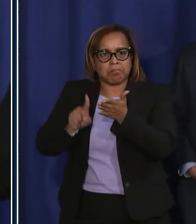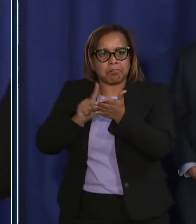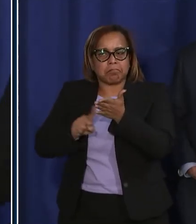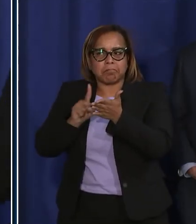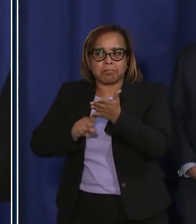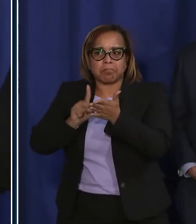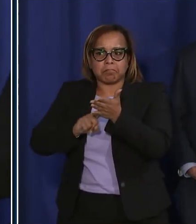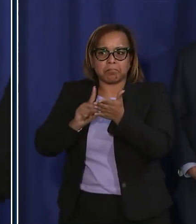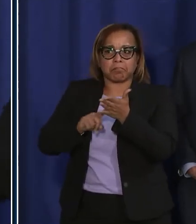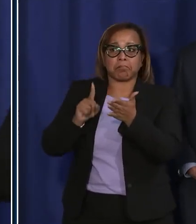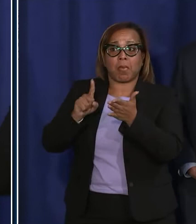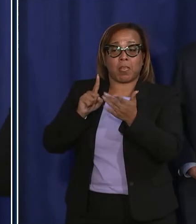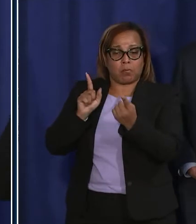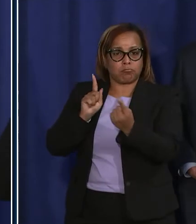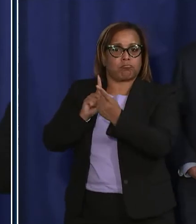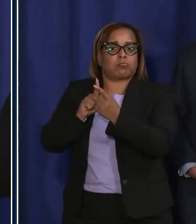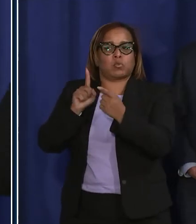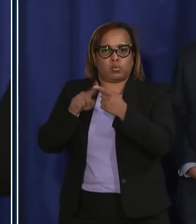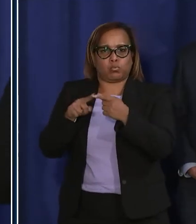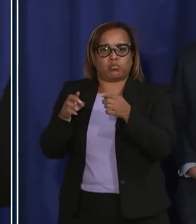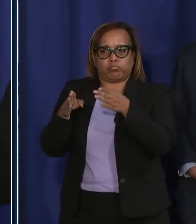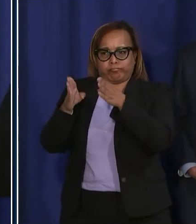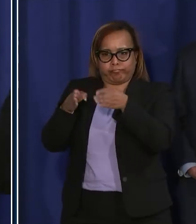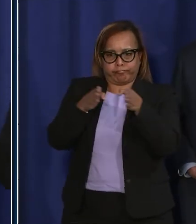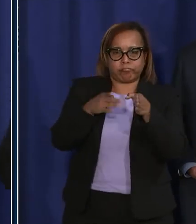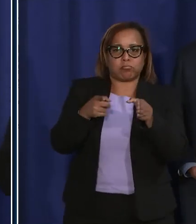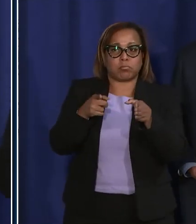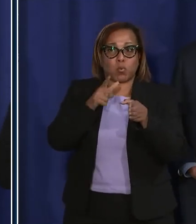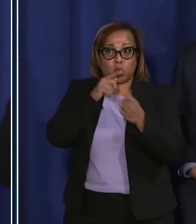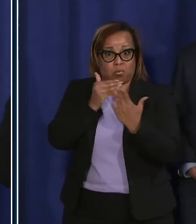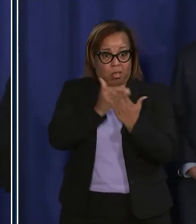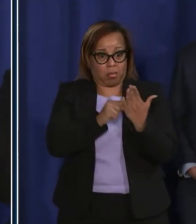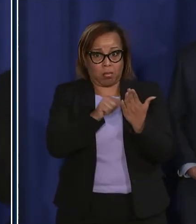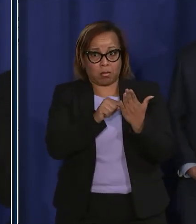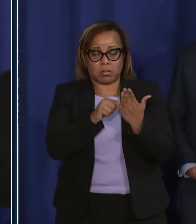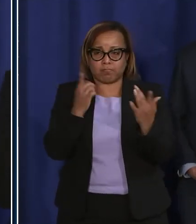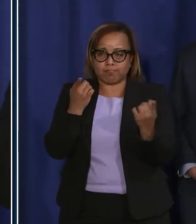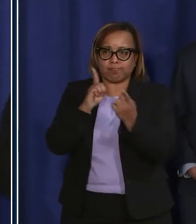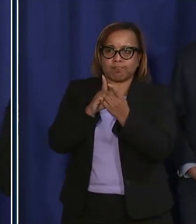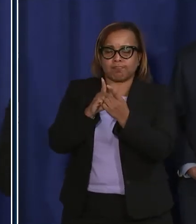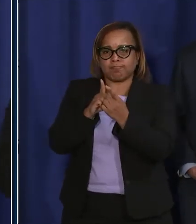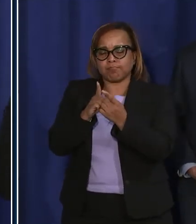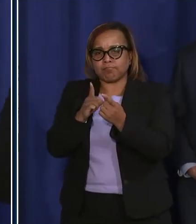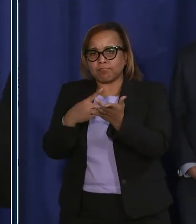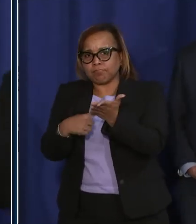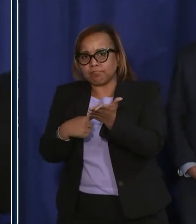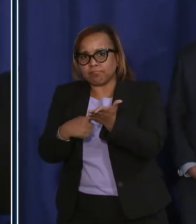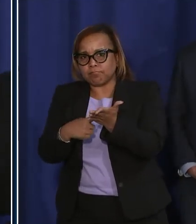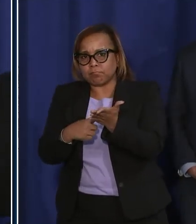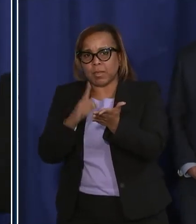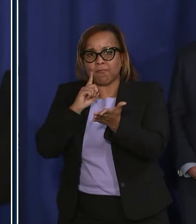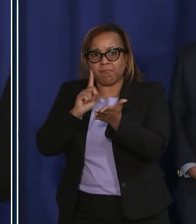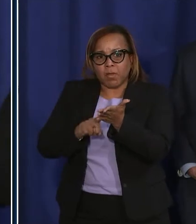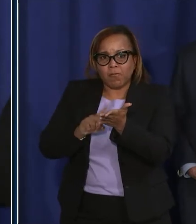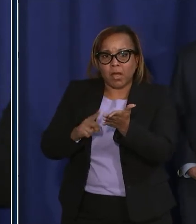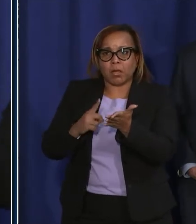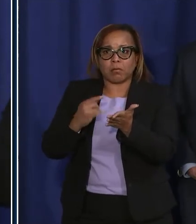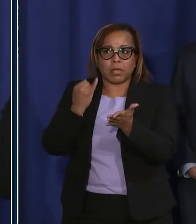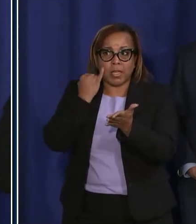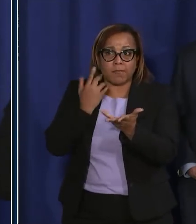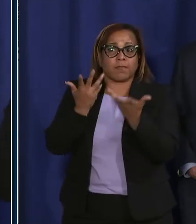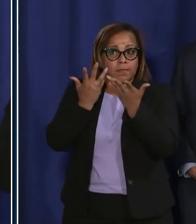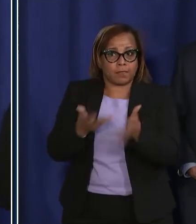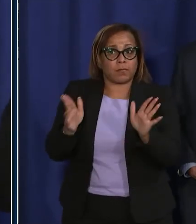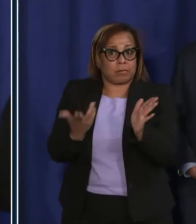they're going to the individuals who are on that list, talking to them and verifying whether or not they've actually signed